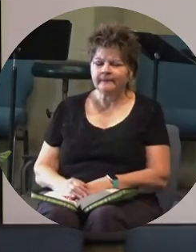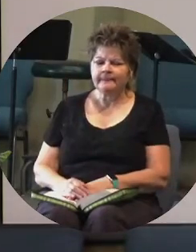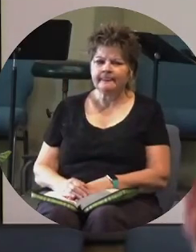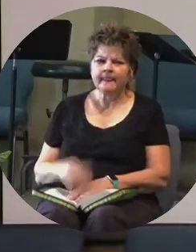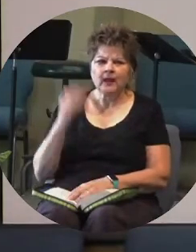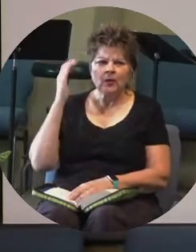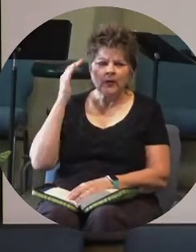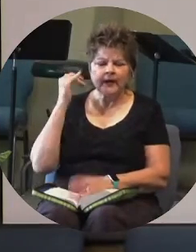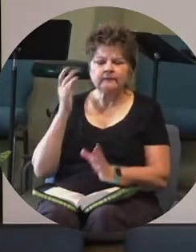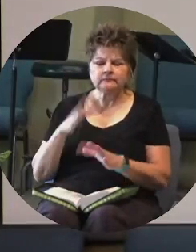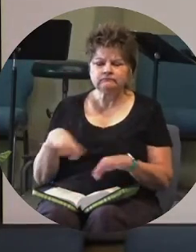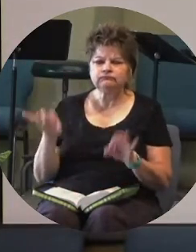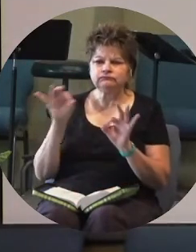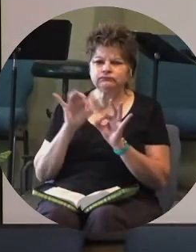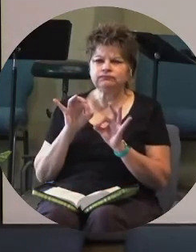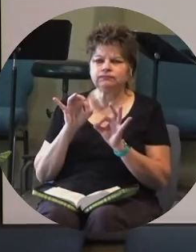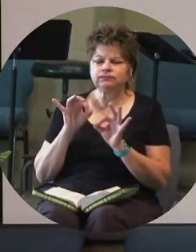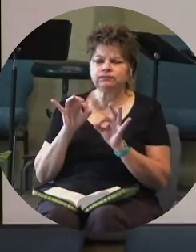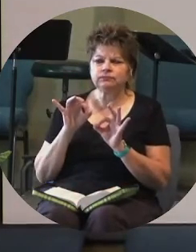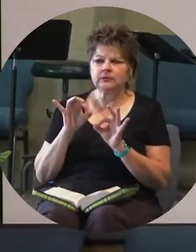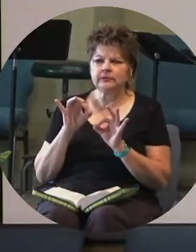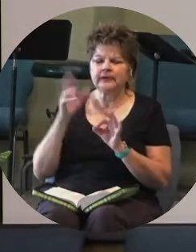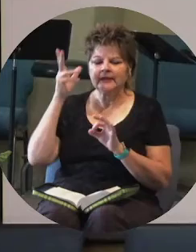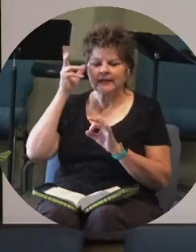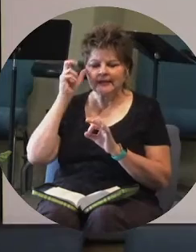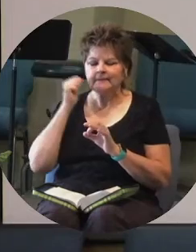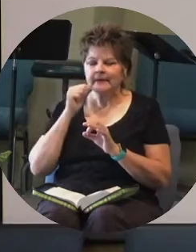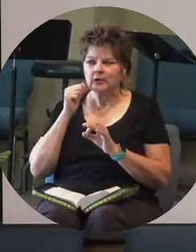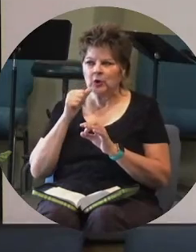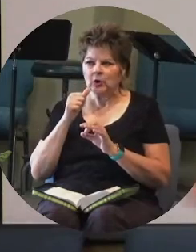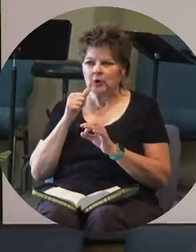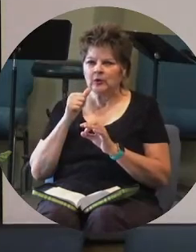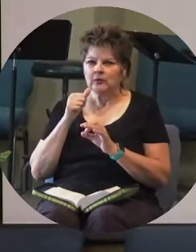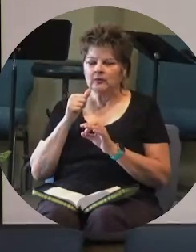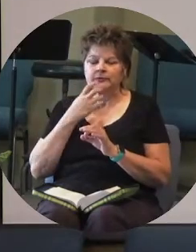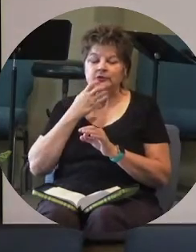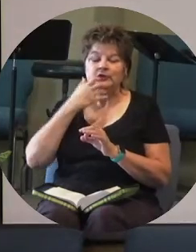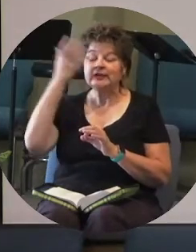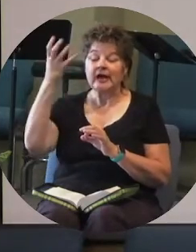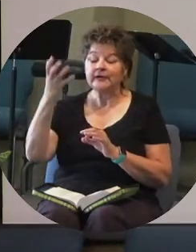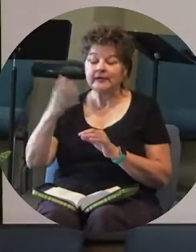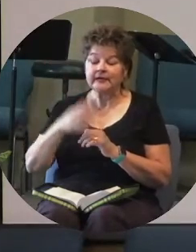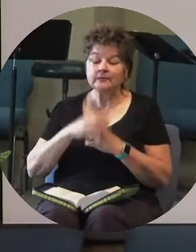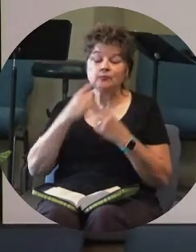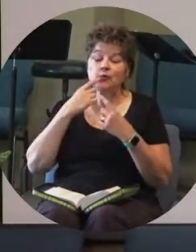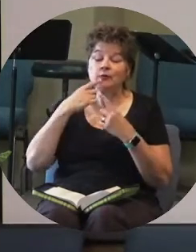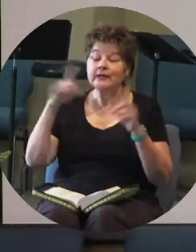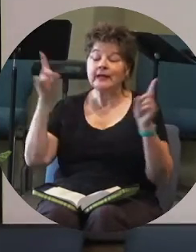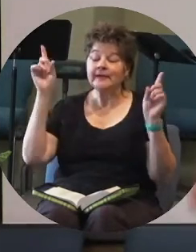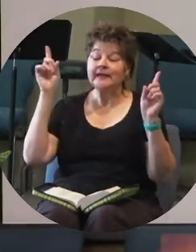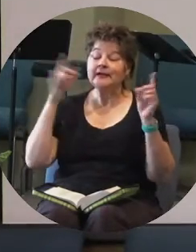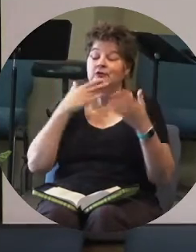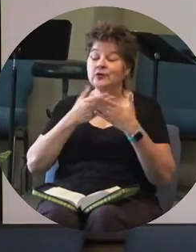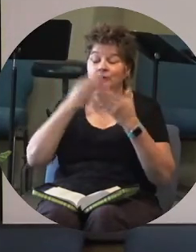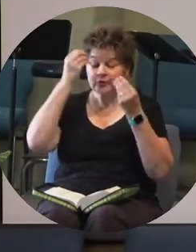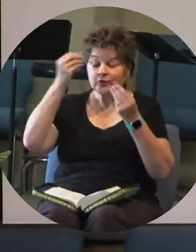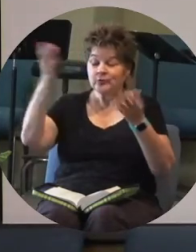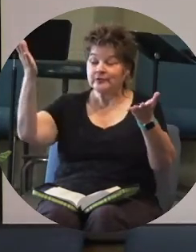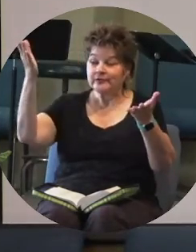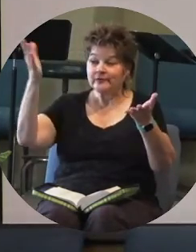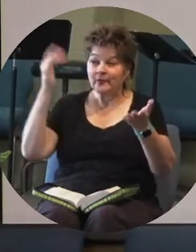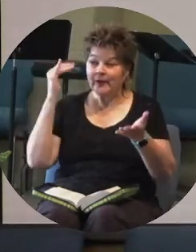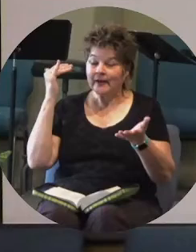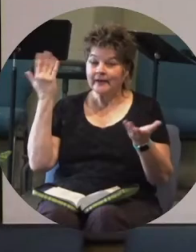Why did it matter that the demon girl was shouting and proclaiming the good news?